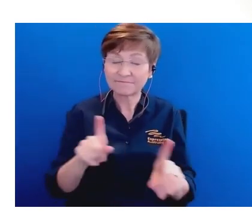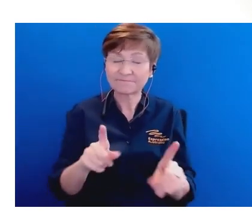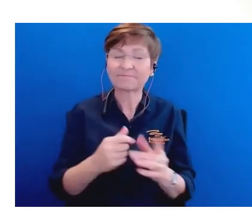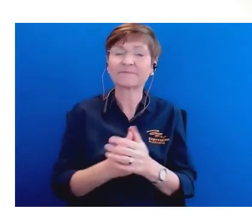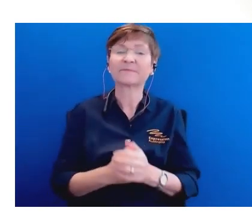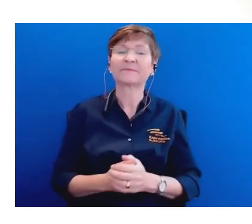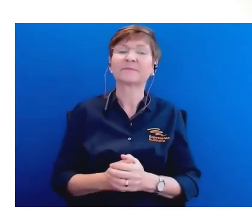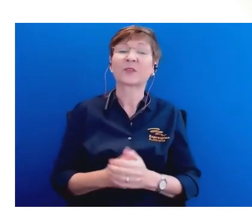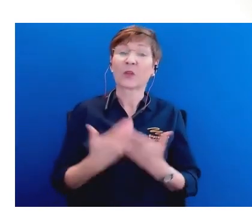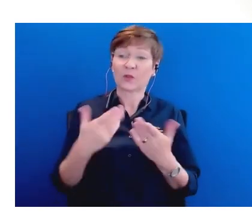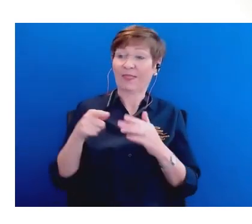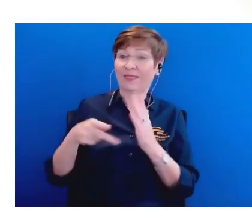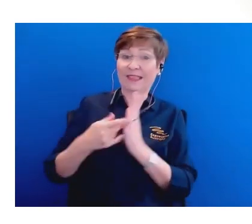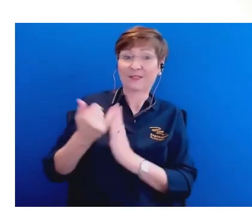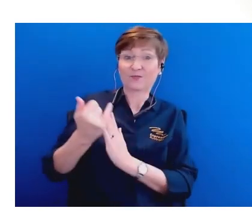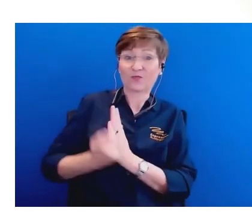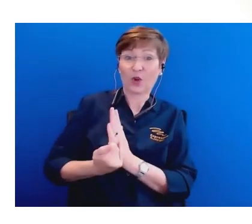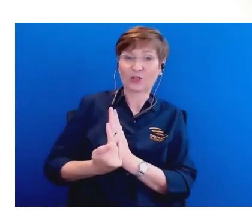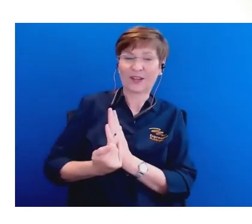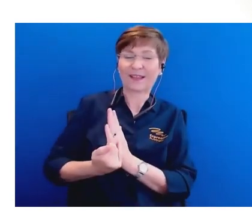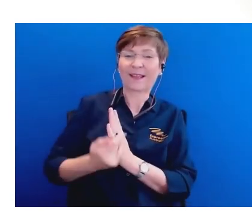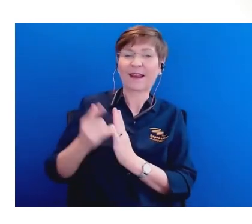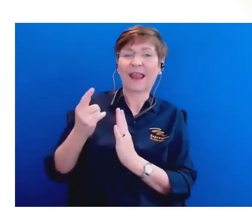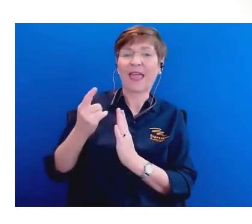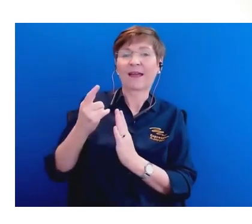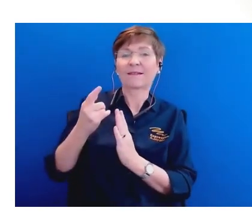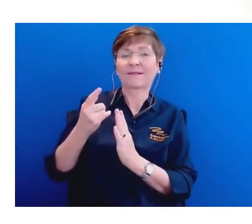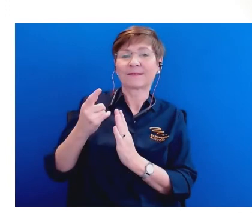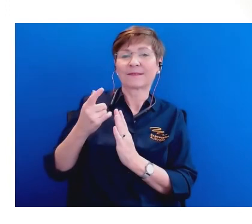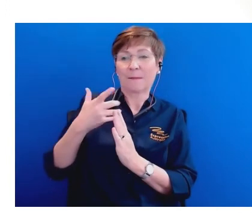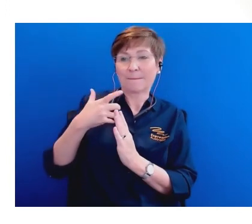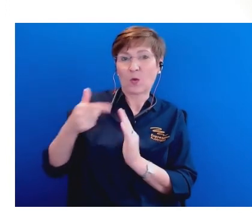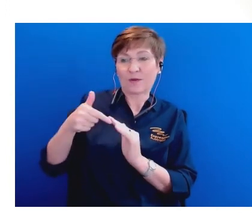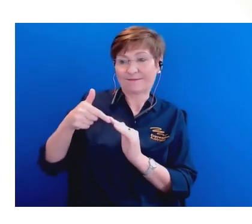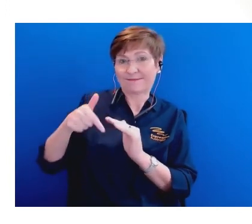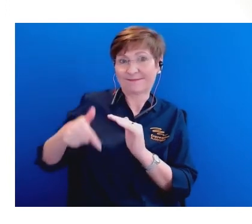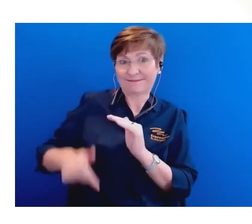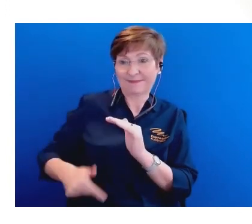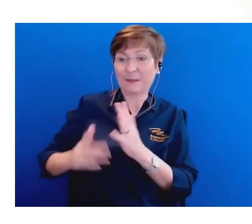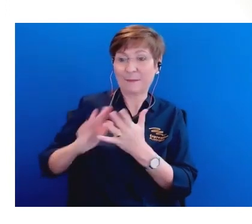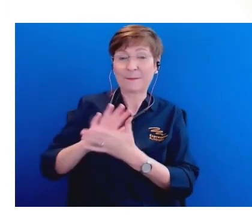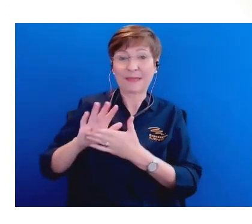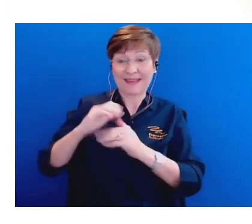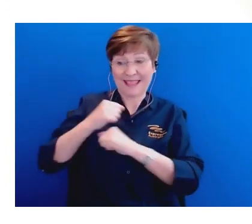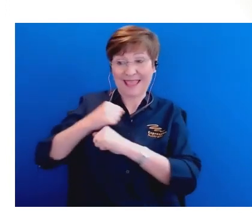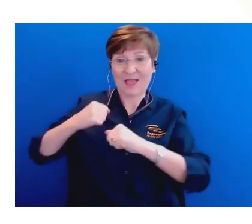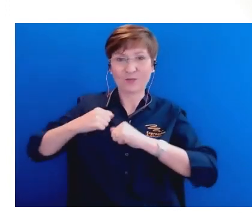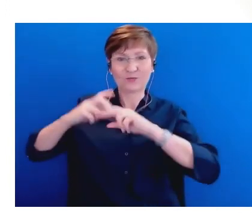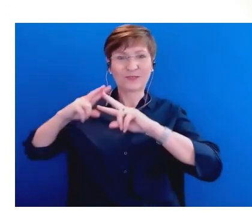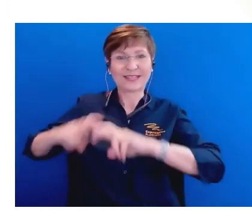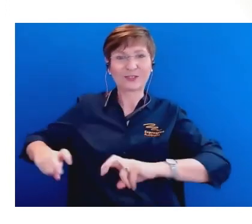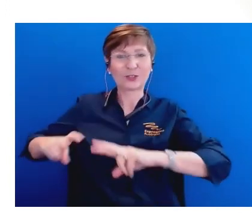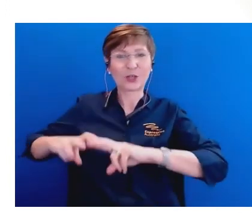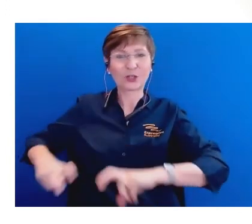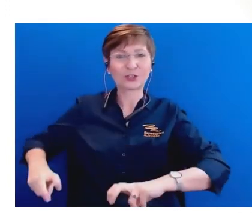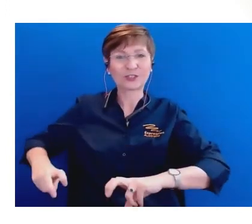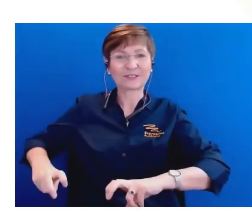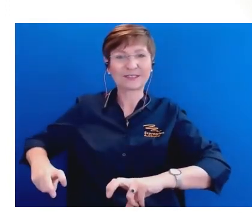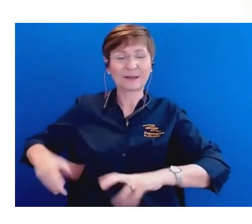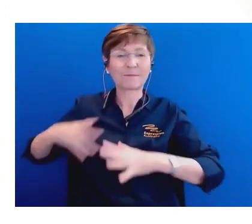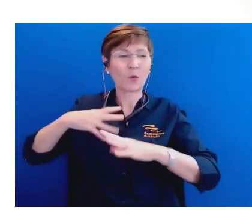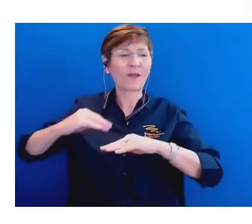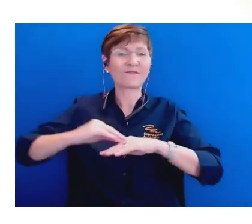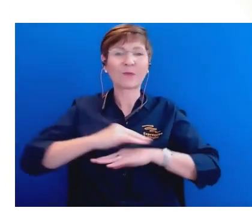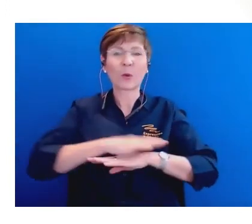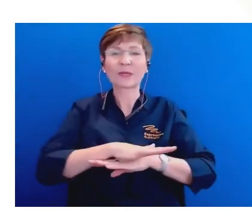has led us to other work that will hopefully increase the impact of the research that we've been doing. And so we've been working this year with the